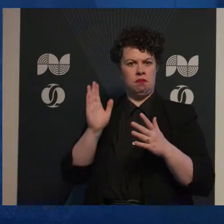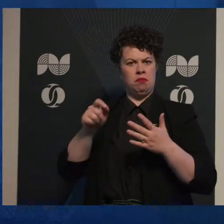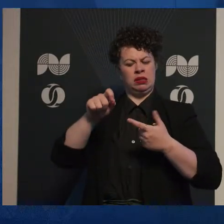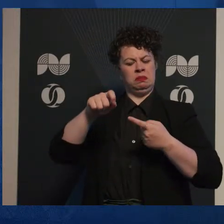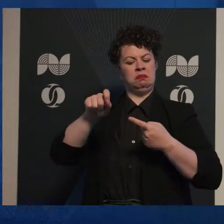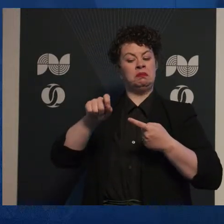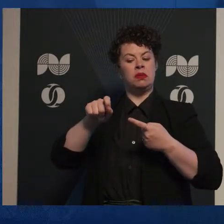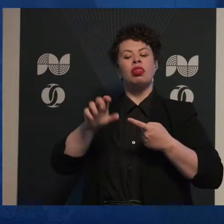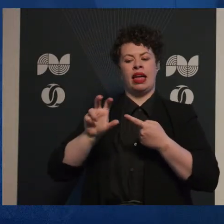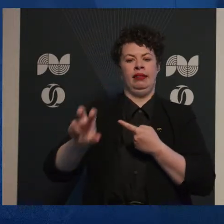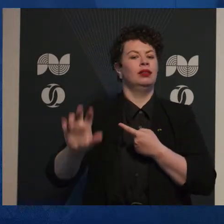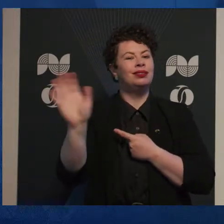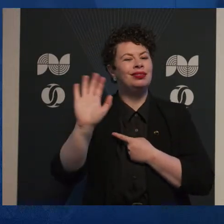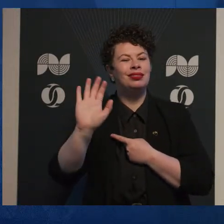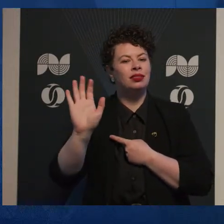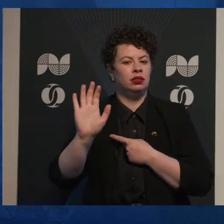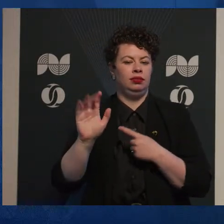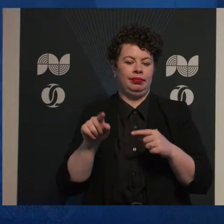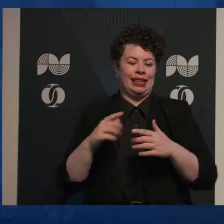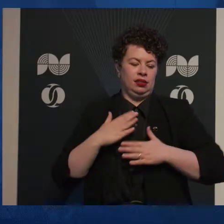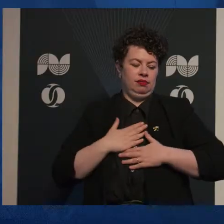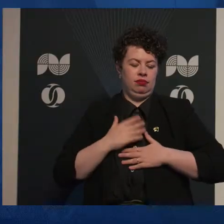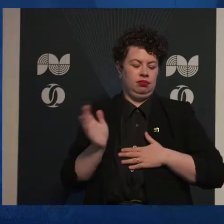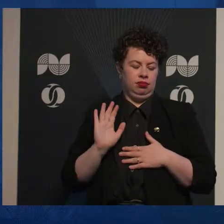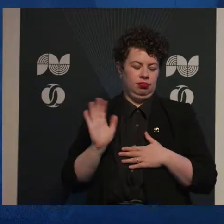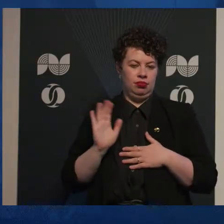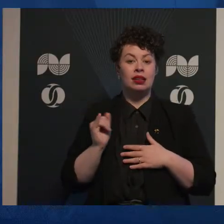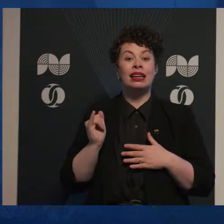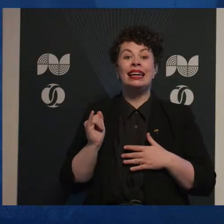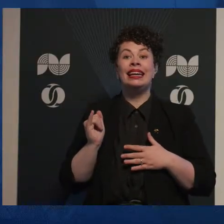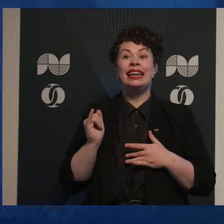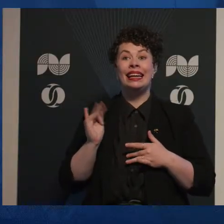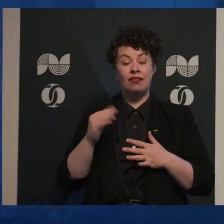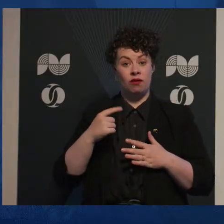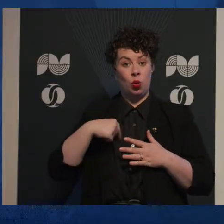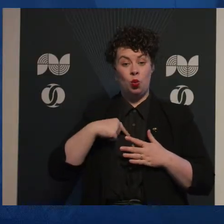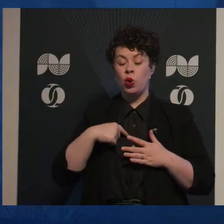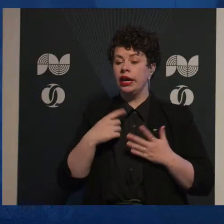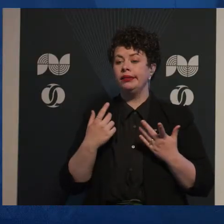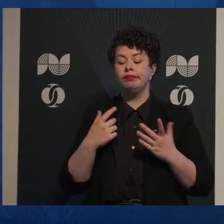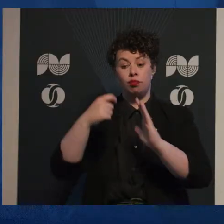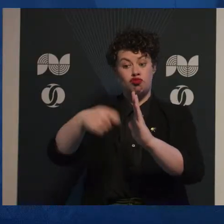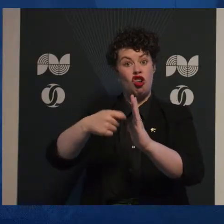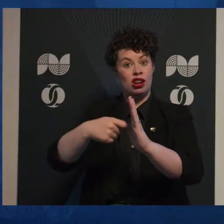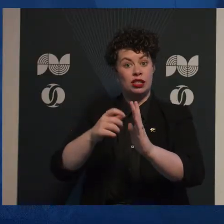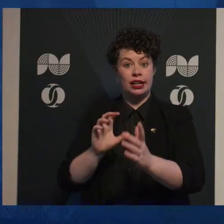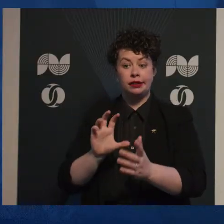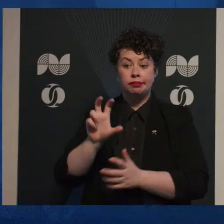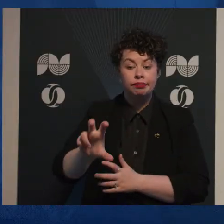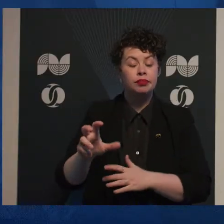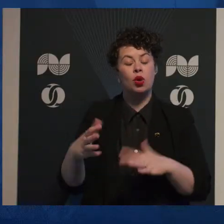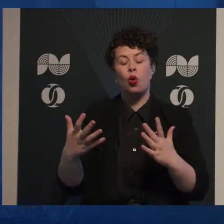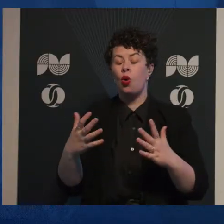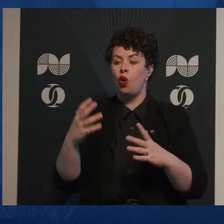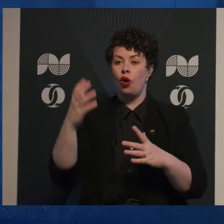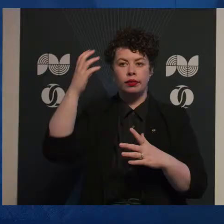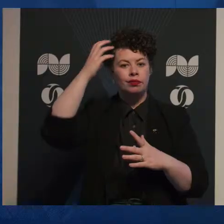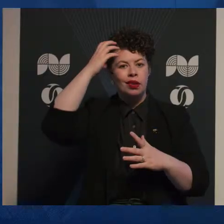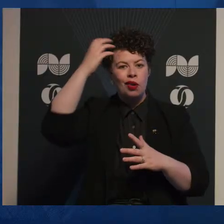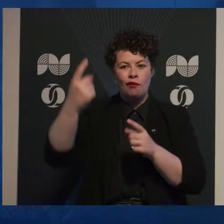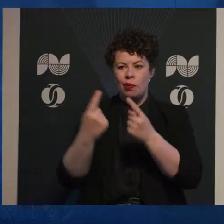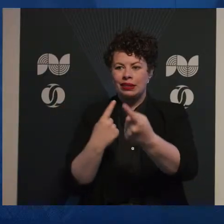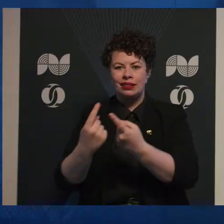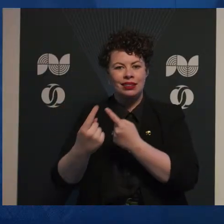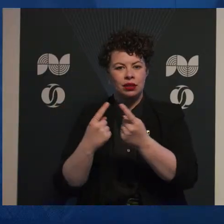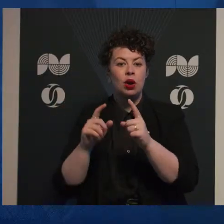conditionality, but because if we work on a project, if we work with a country in terms of governance reforms, we